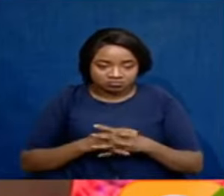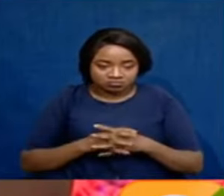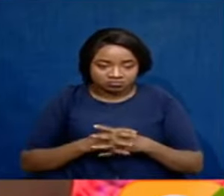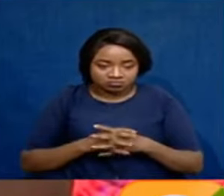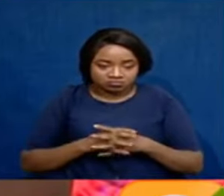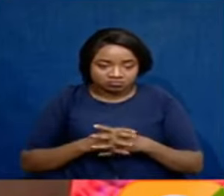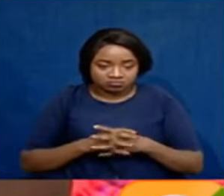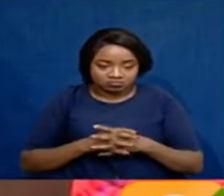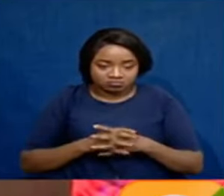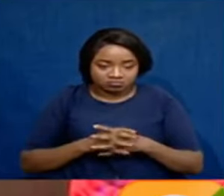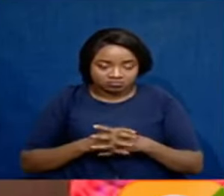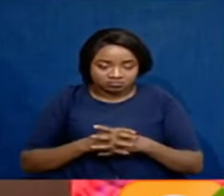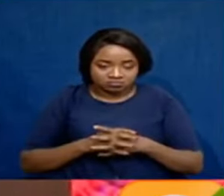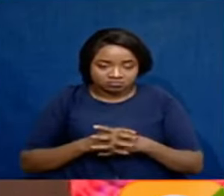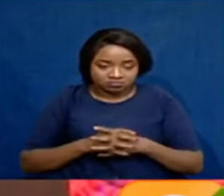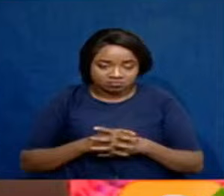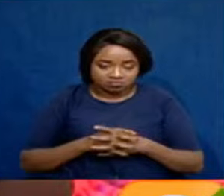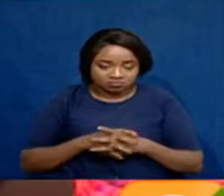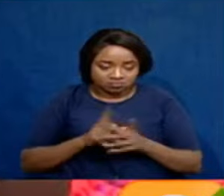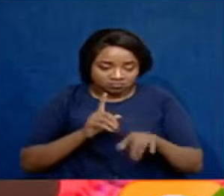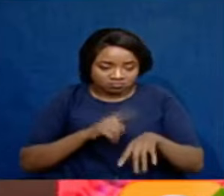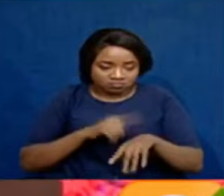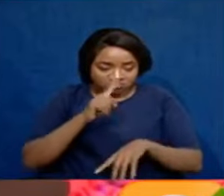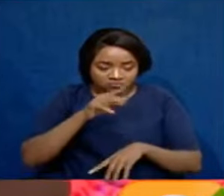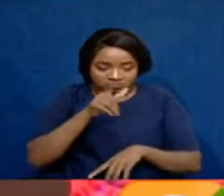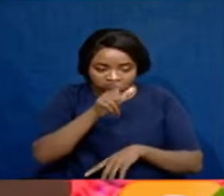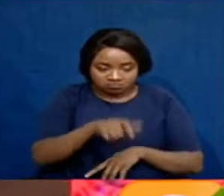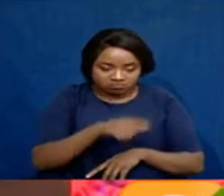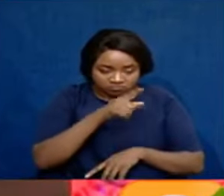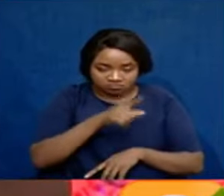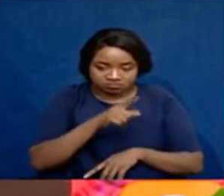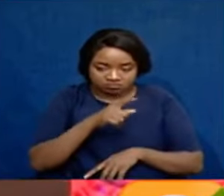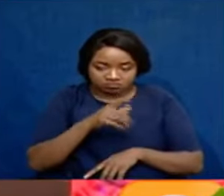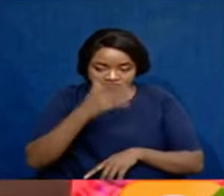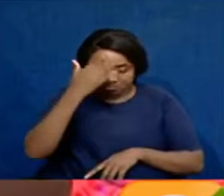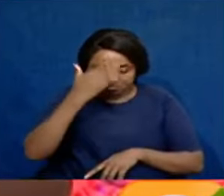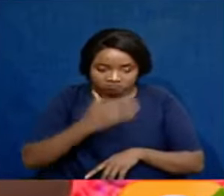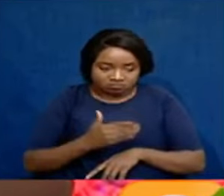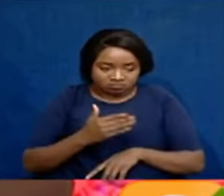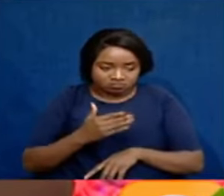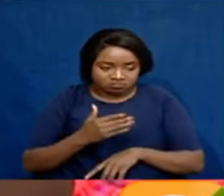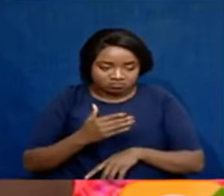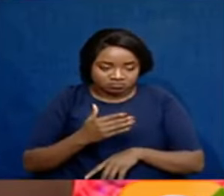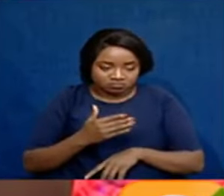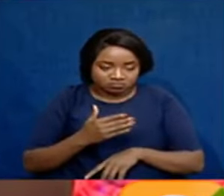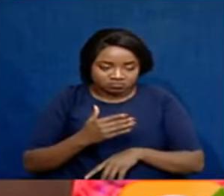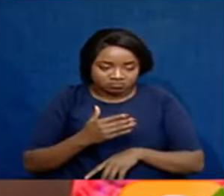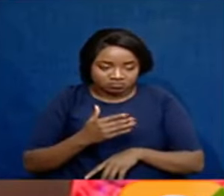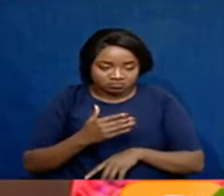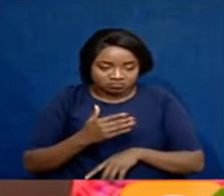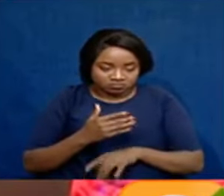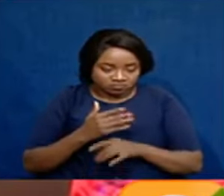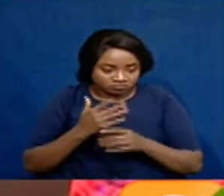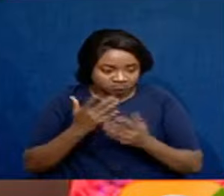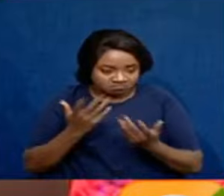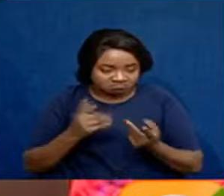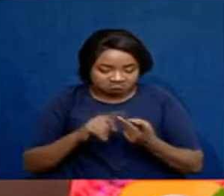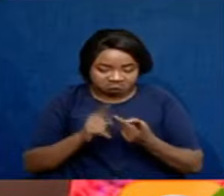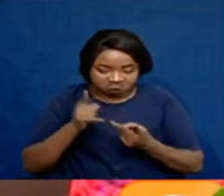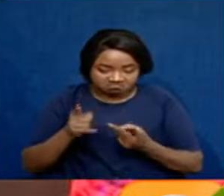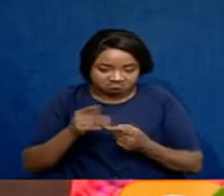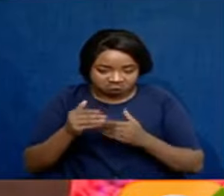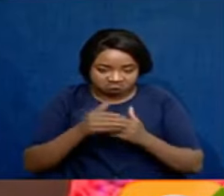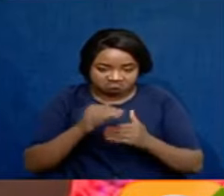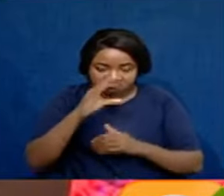multidisciplinary input, meaning when the patient is in front of the community health provider and they have agreed to